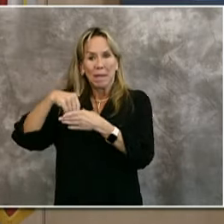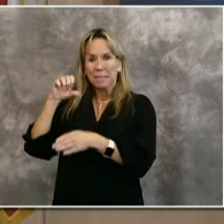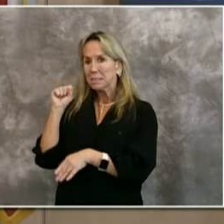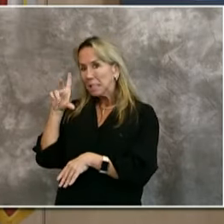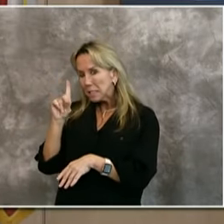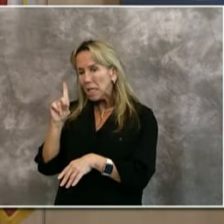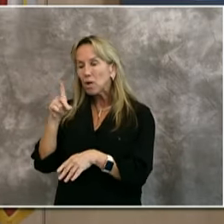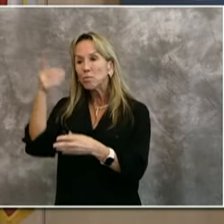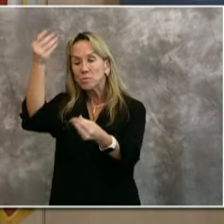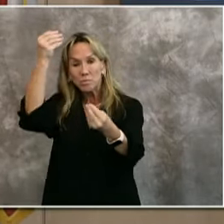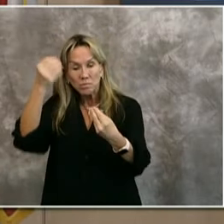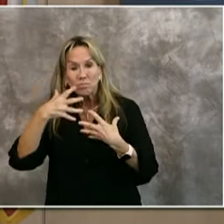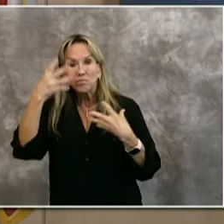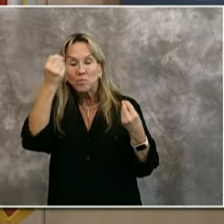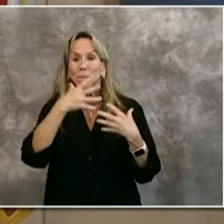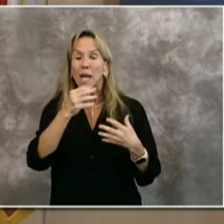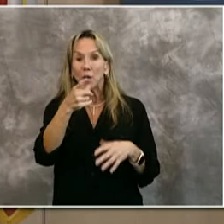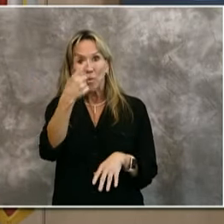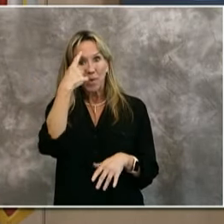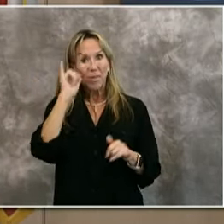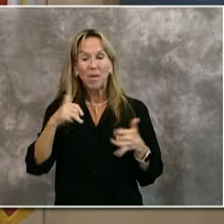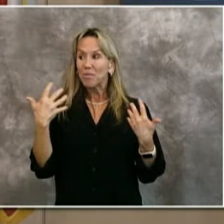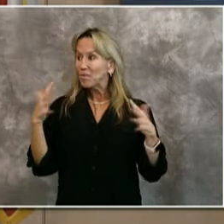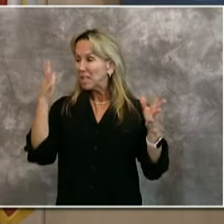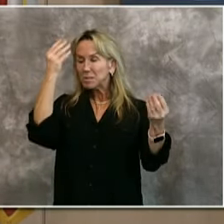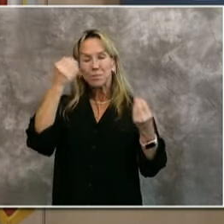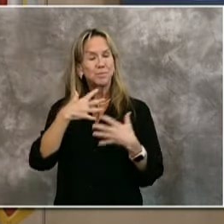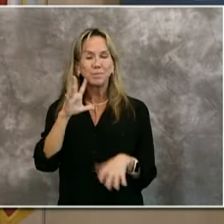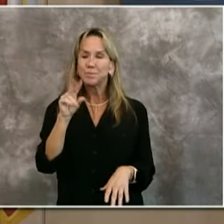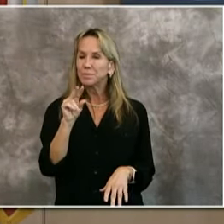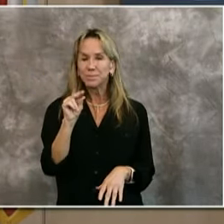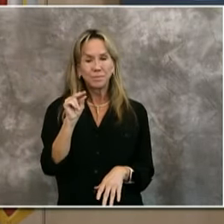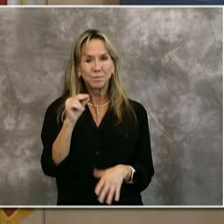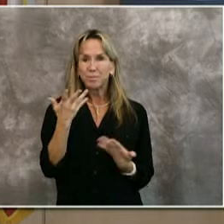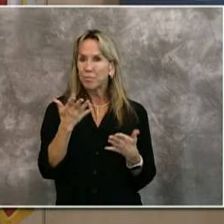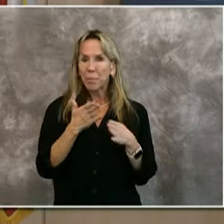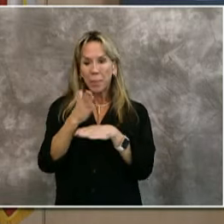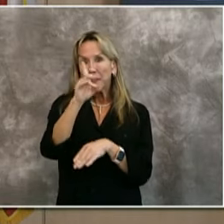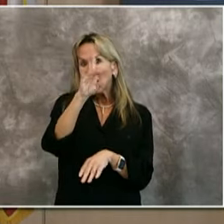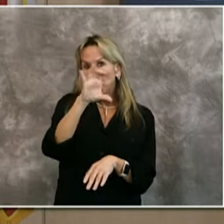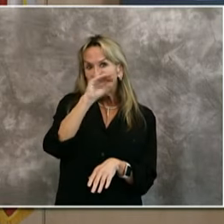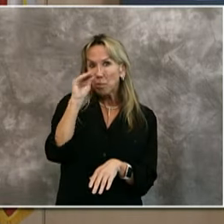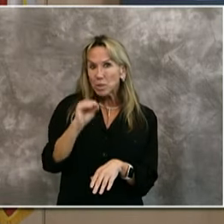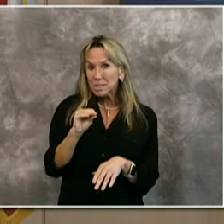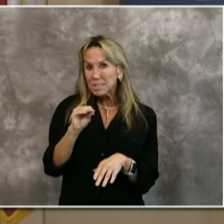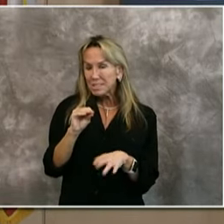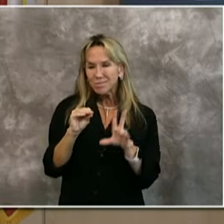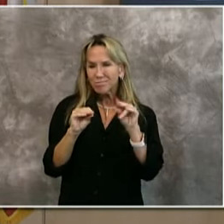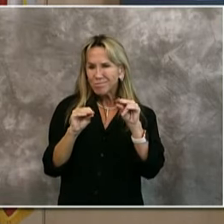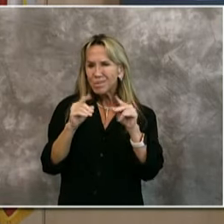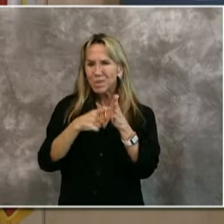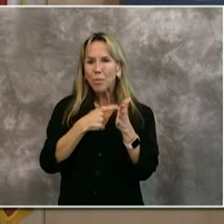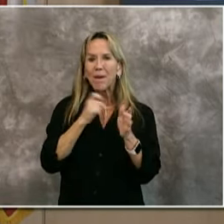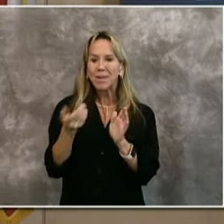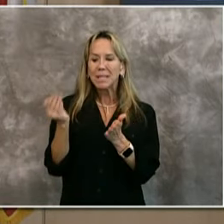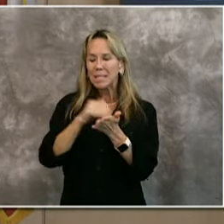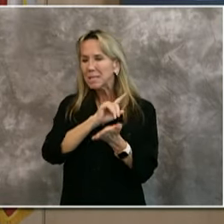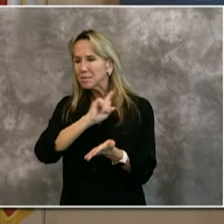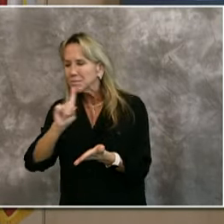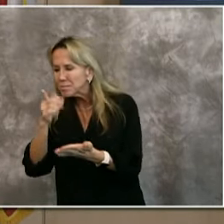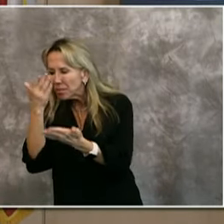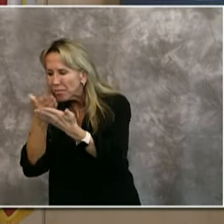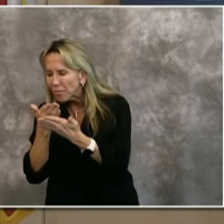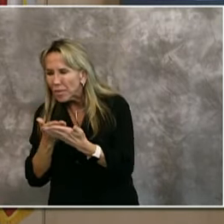is 100% complete, but again, we find that we have to sometimes verify that information,